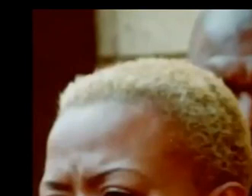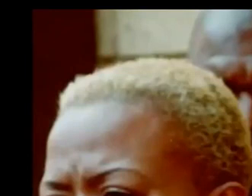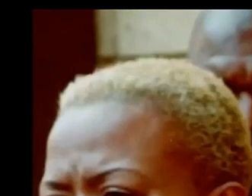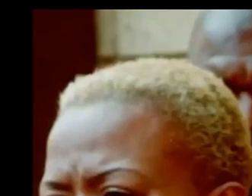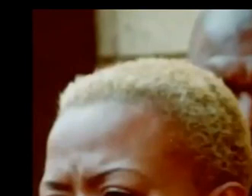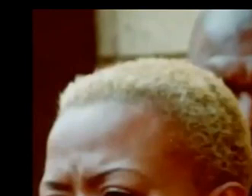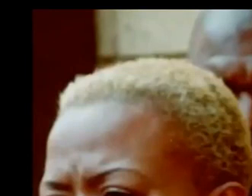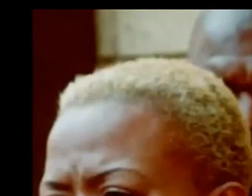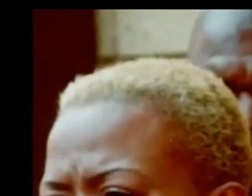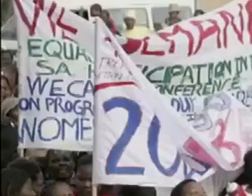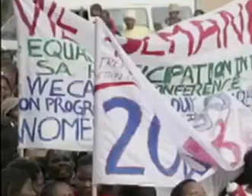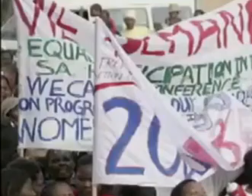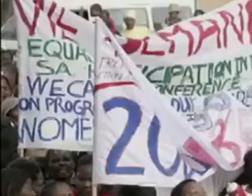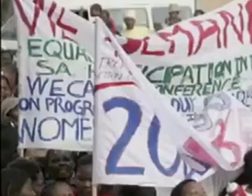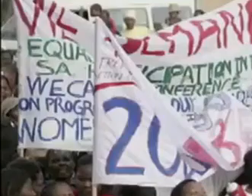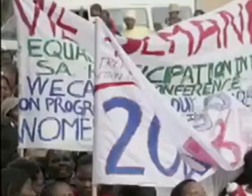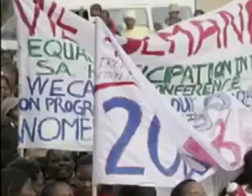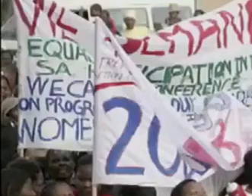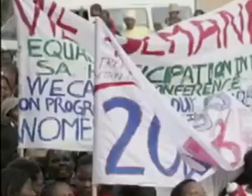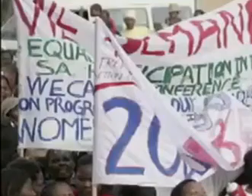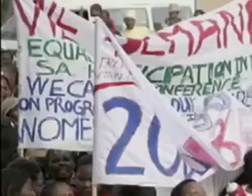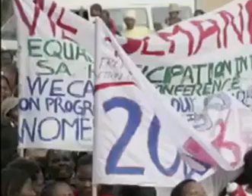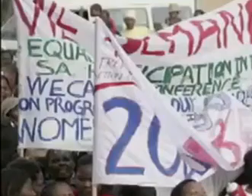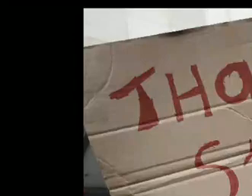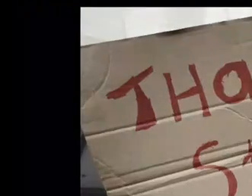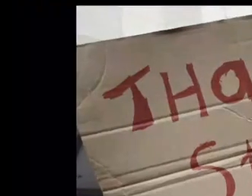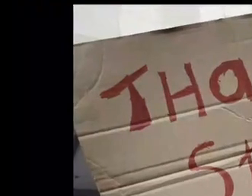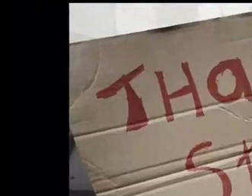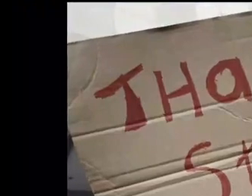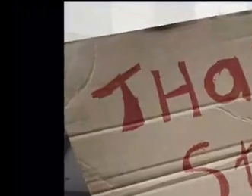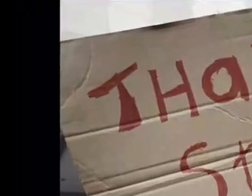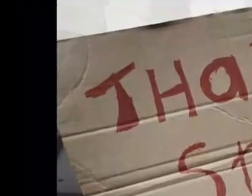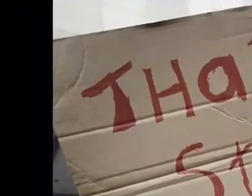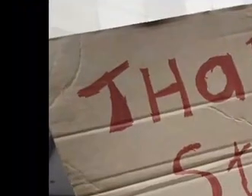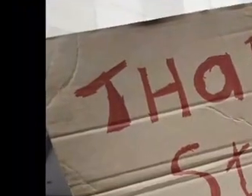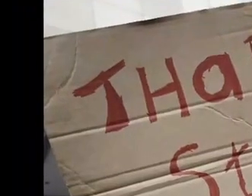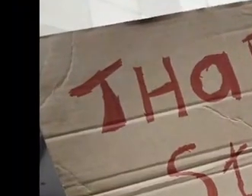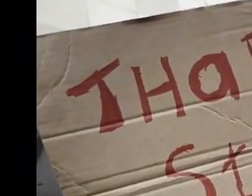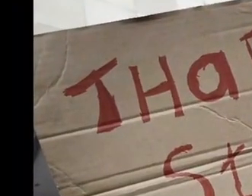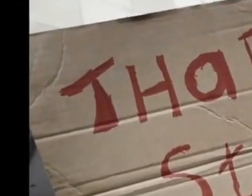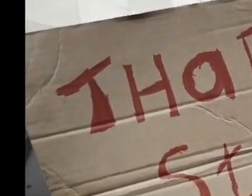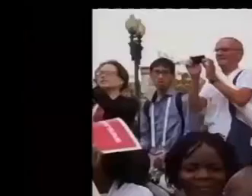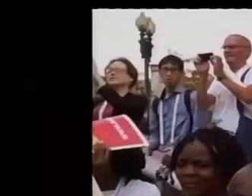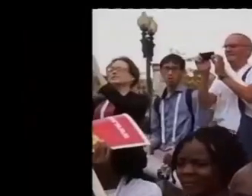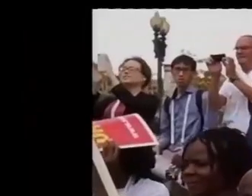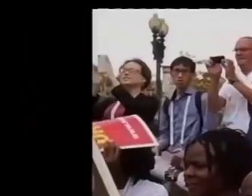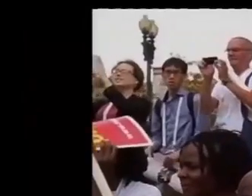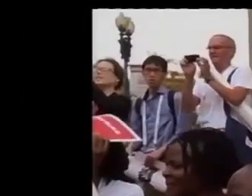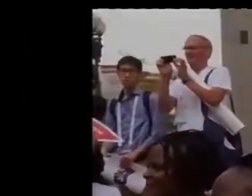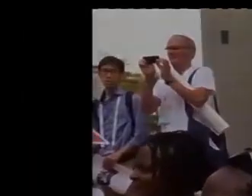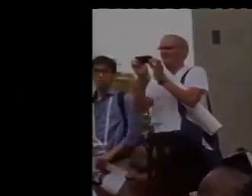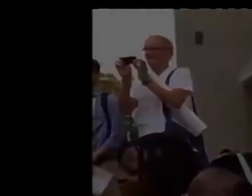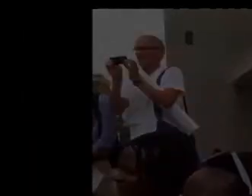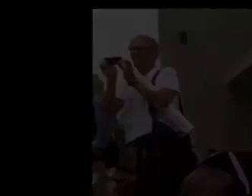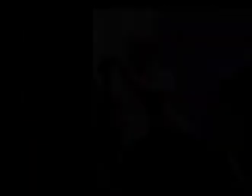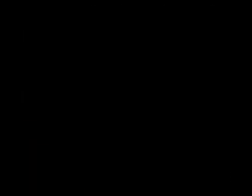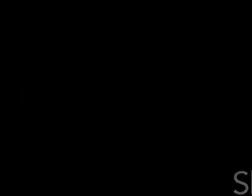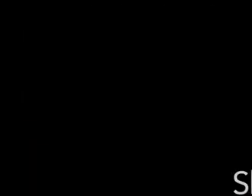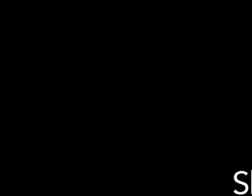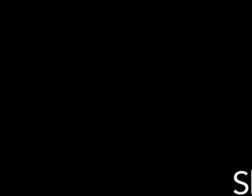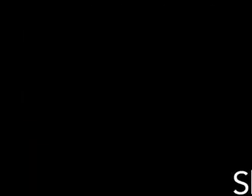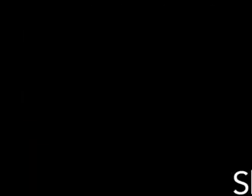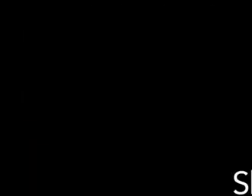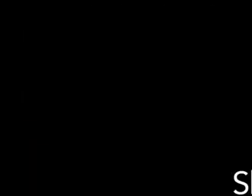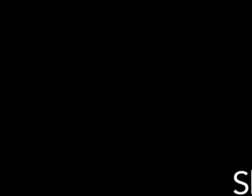and support. We need to prevent death to zero. We need to also fight discrimination and